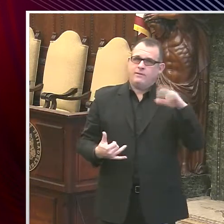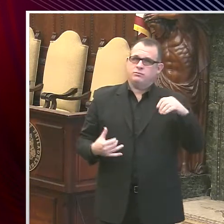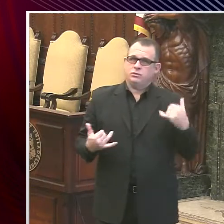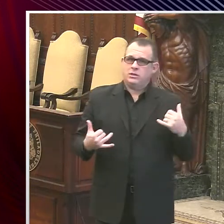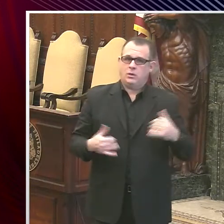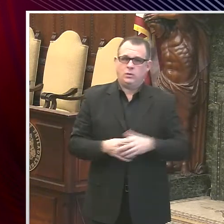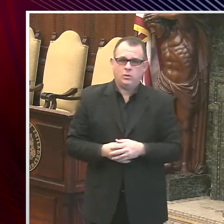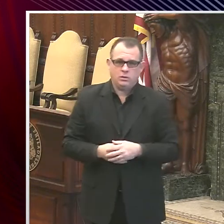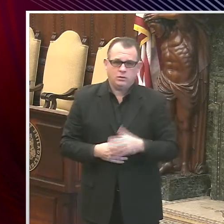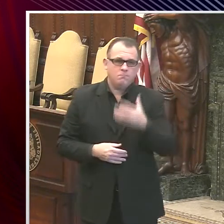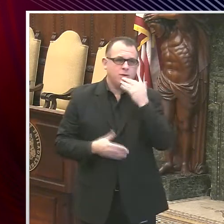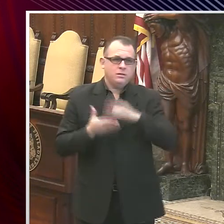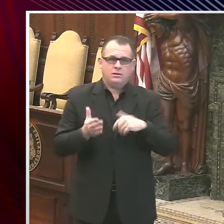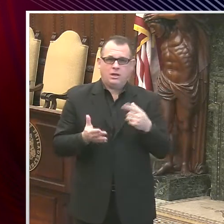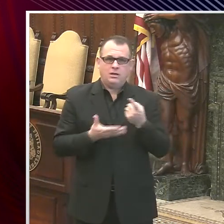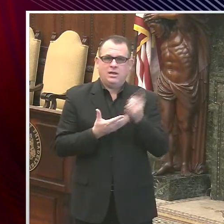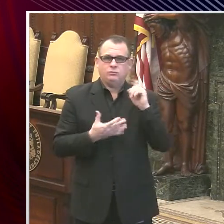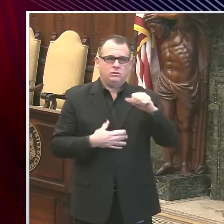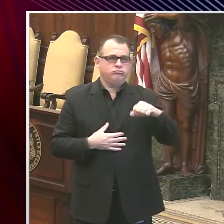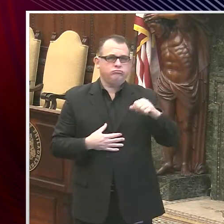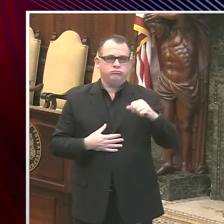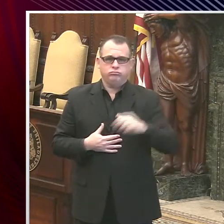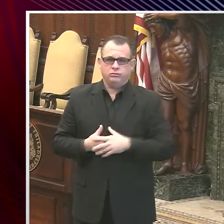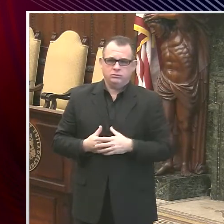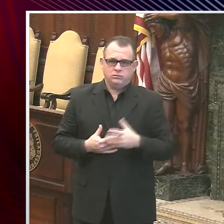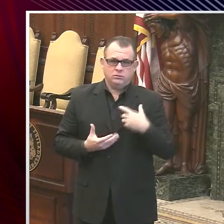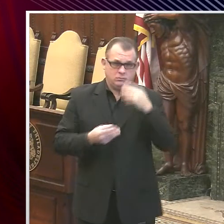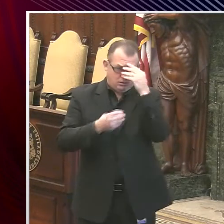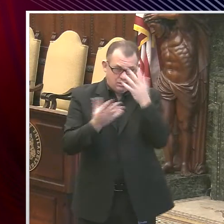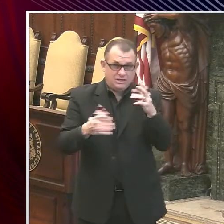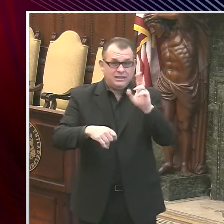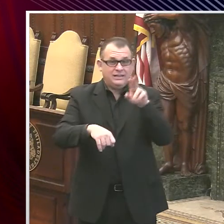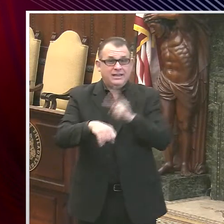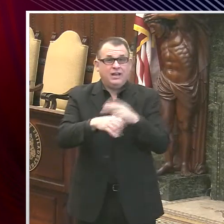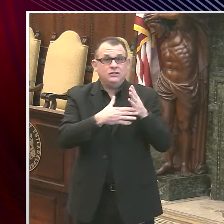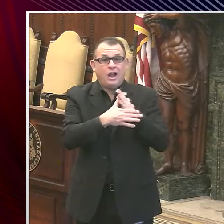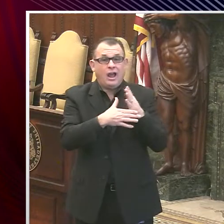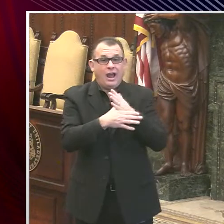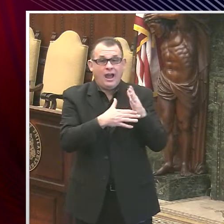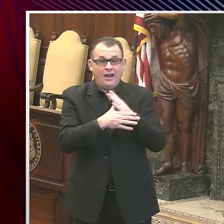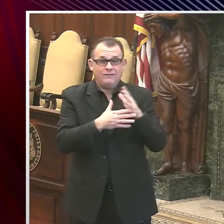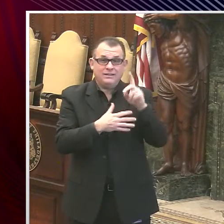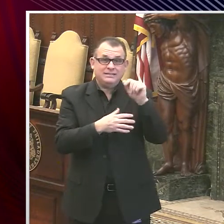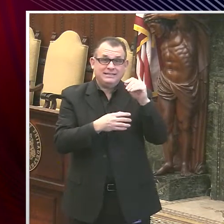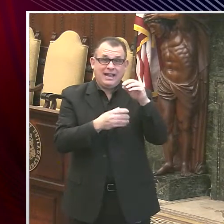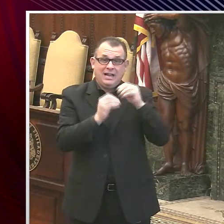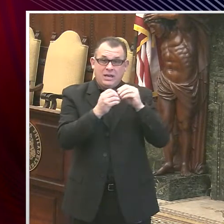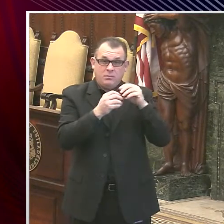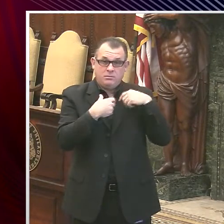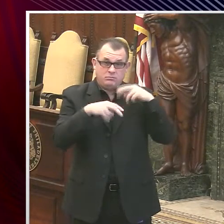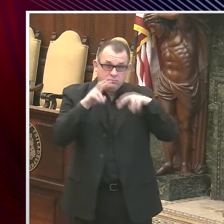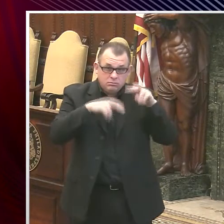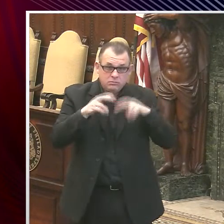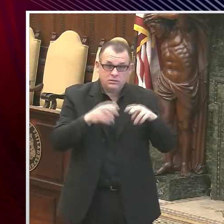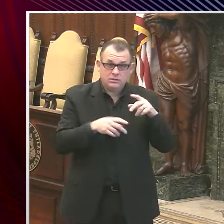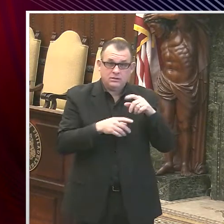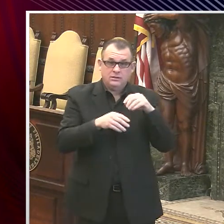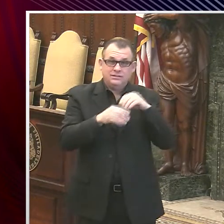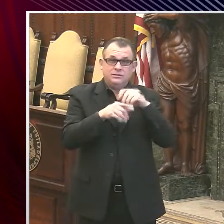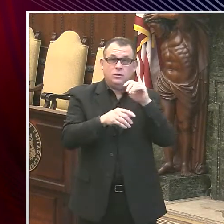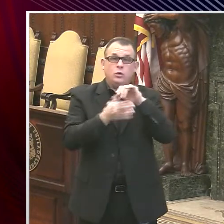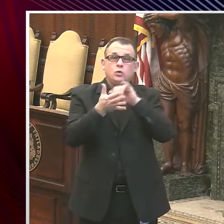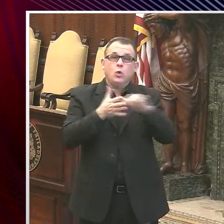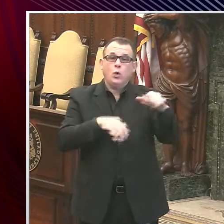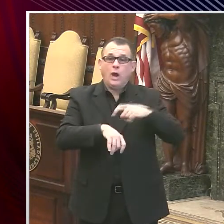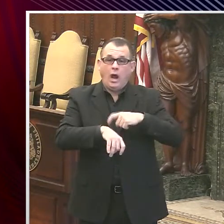today, so substantially more than we were last week. And I should point out that the national average, according to data that I saw in the New York Times, is